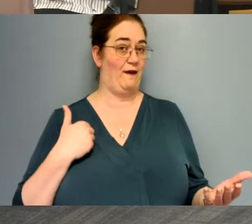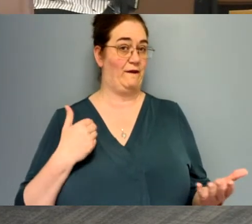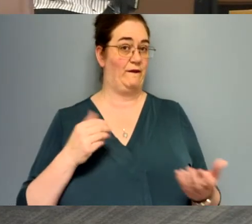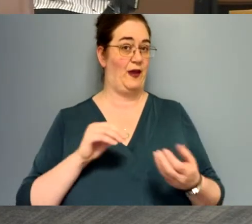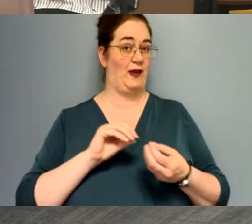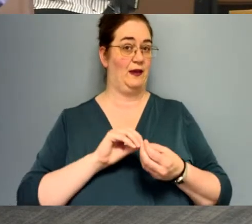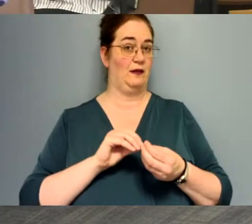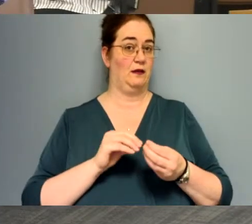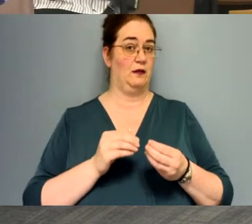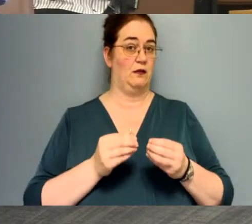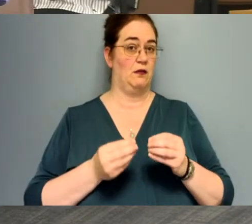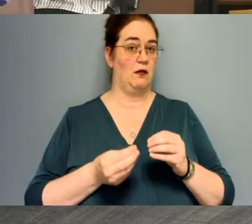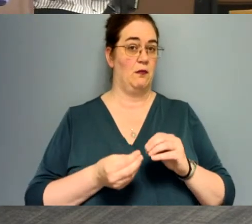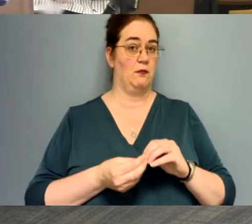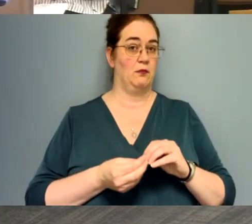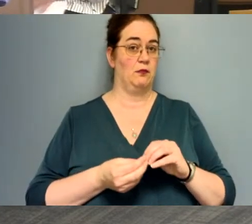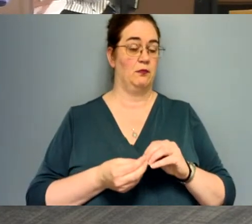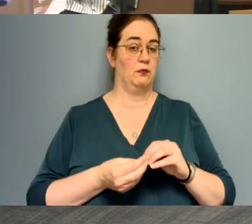number of